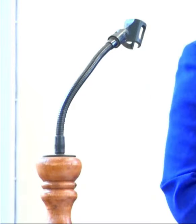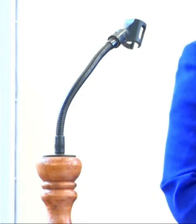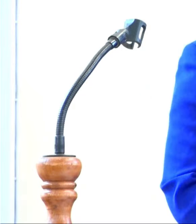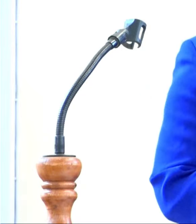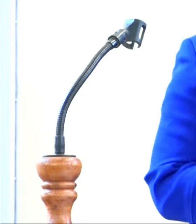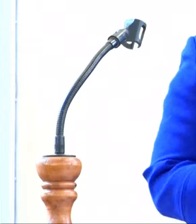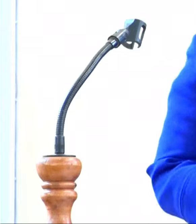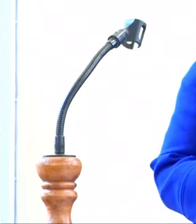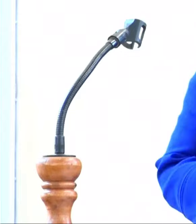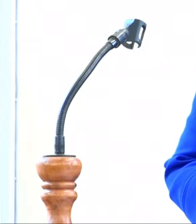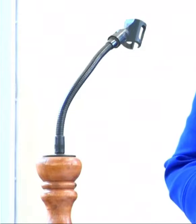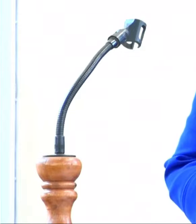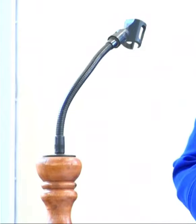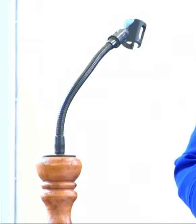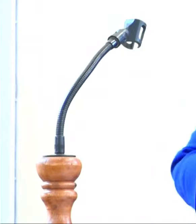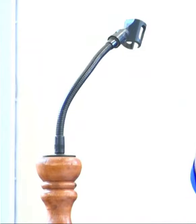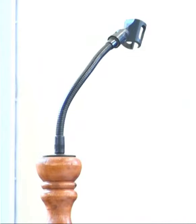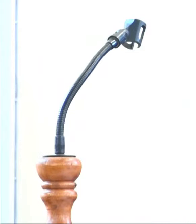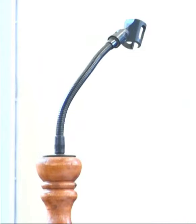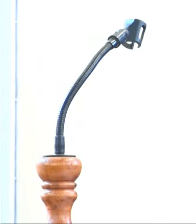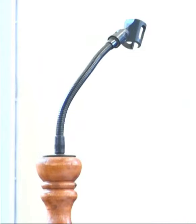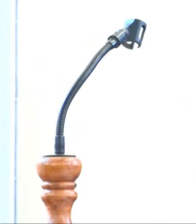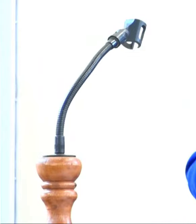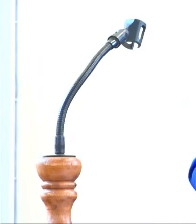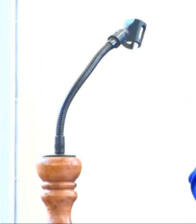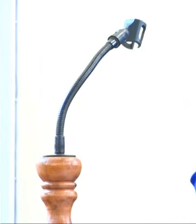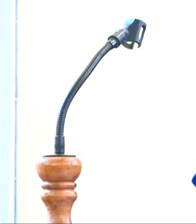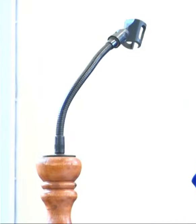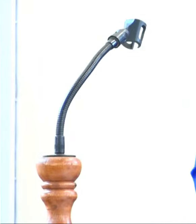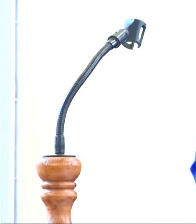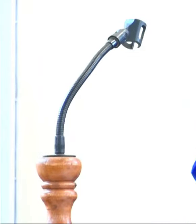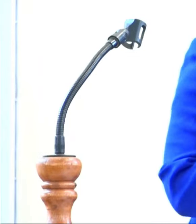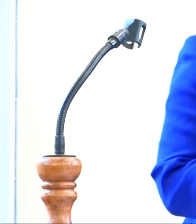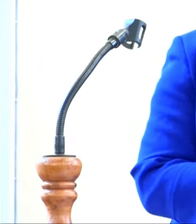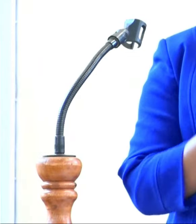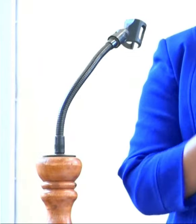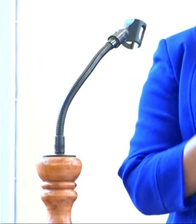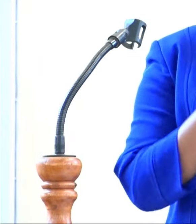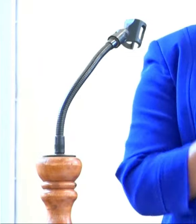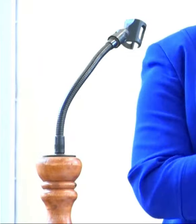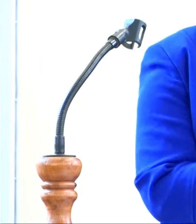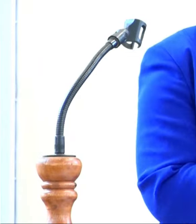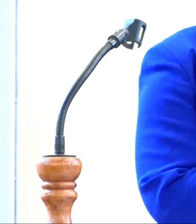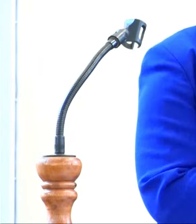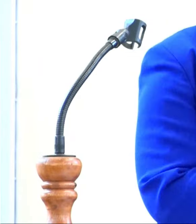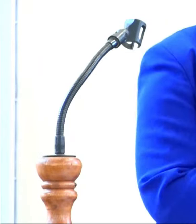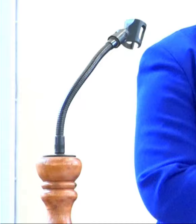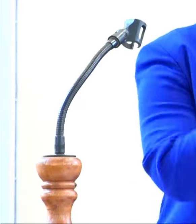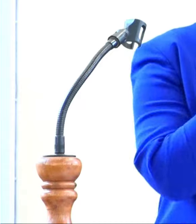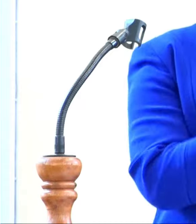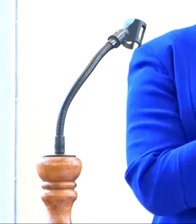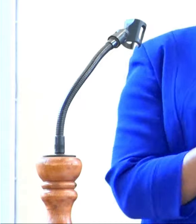reflect on our journey of faith, to reflect on our lives as Christians. And I would like to say this,